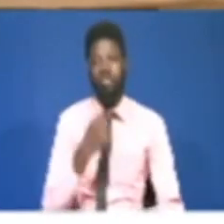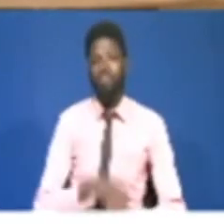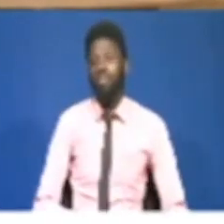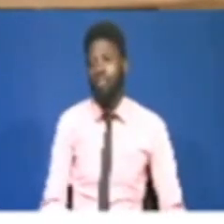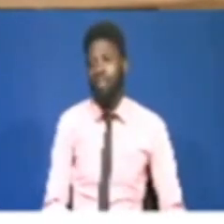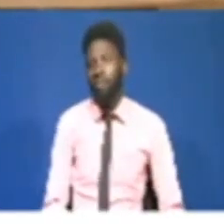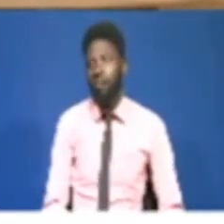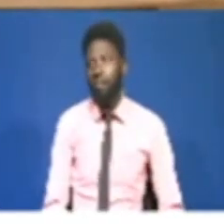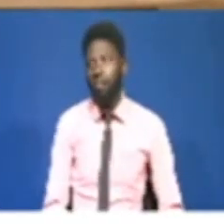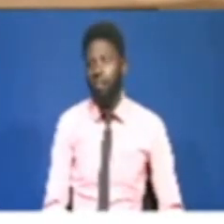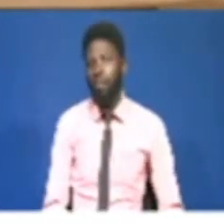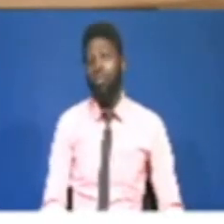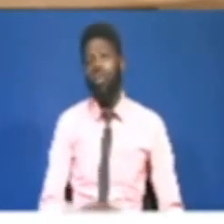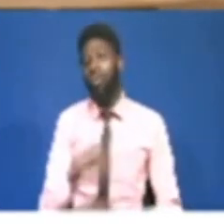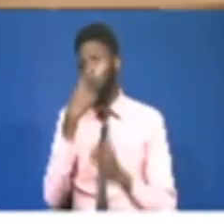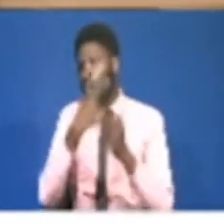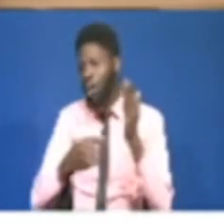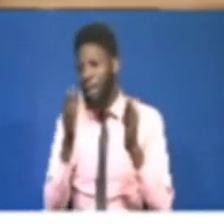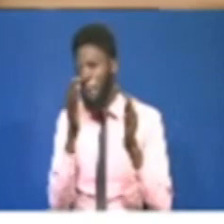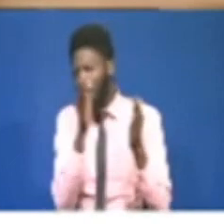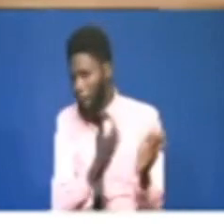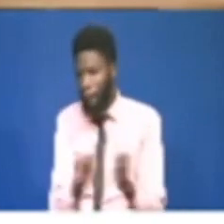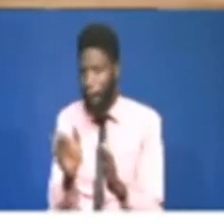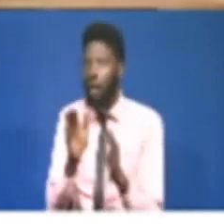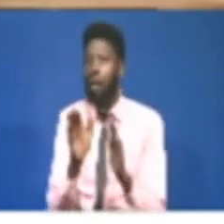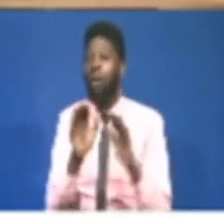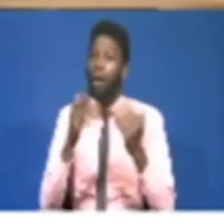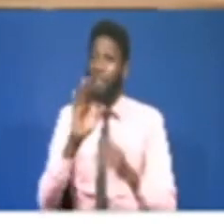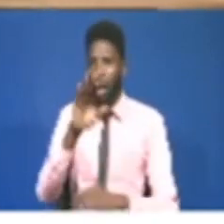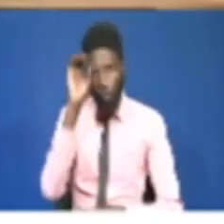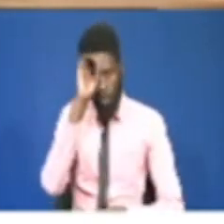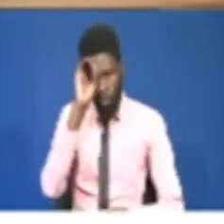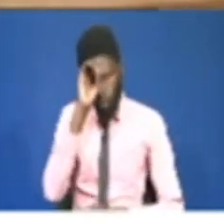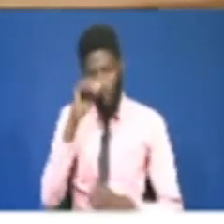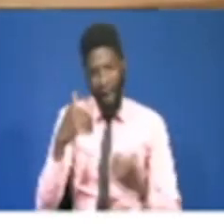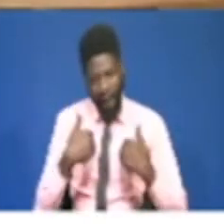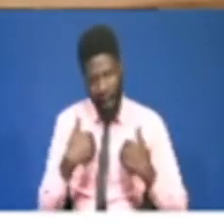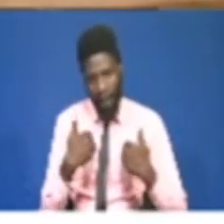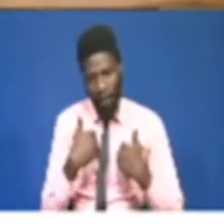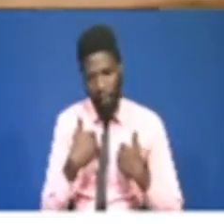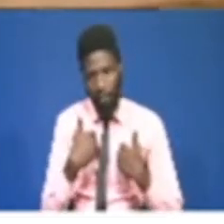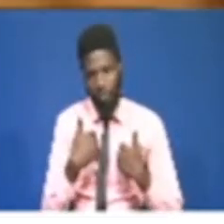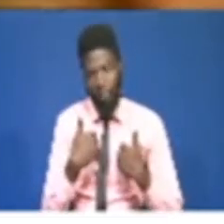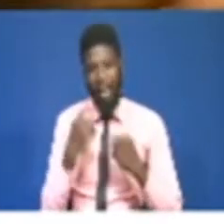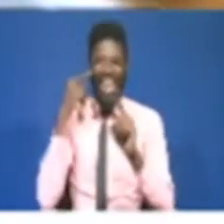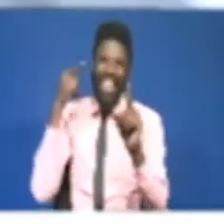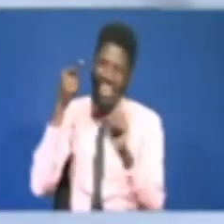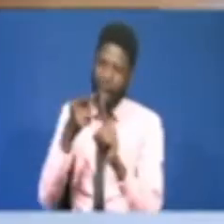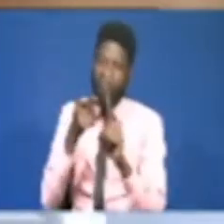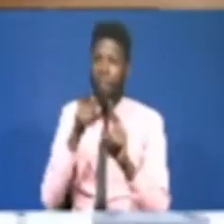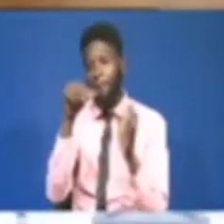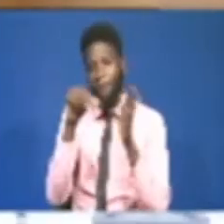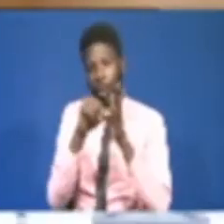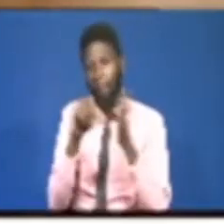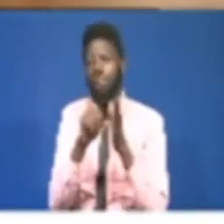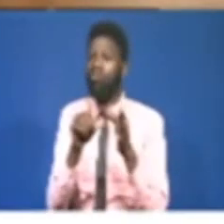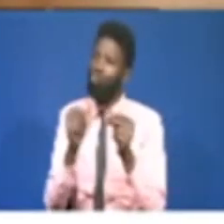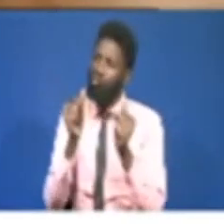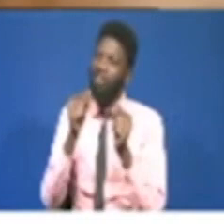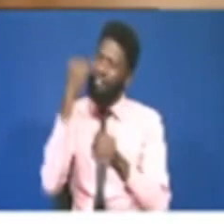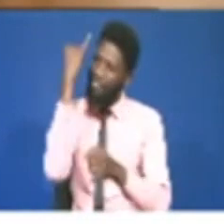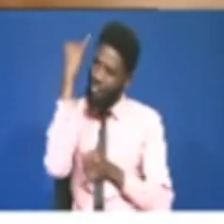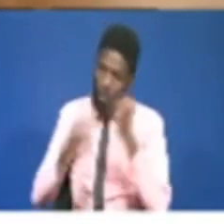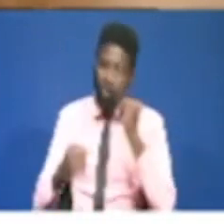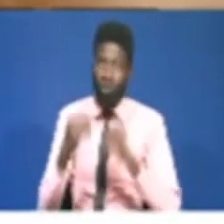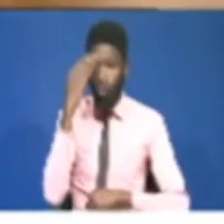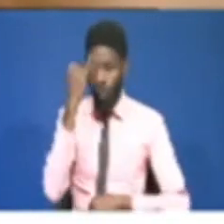What strategy or are your thoughts do you have to end this menace once and for all, so that